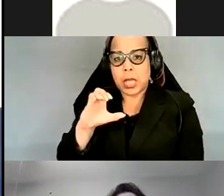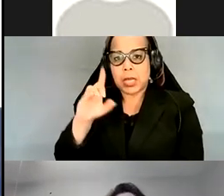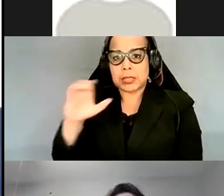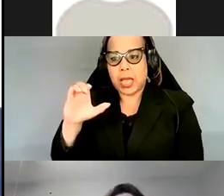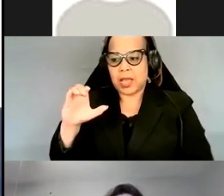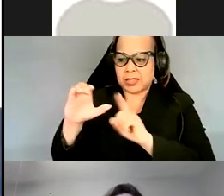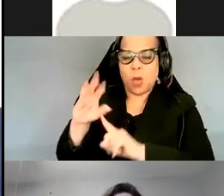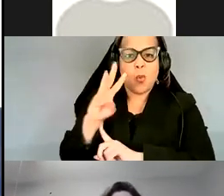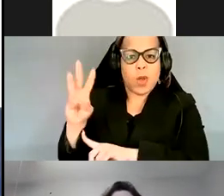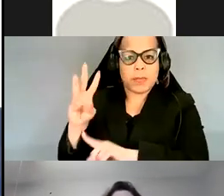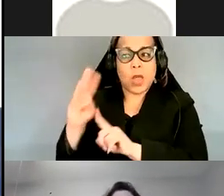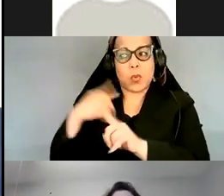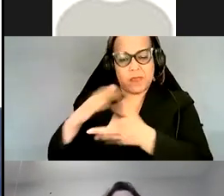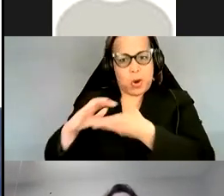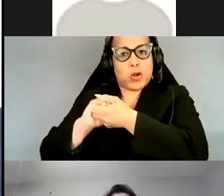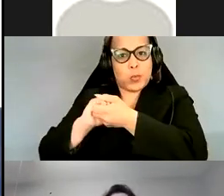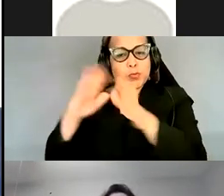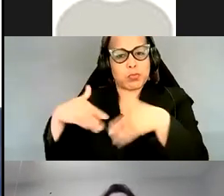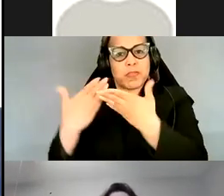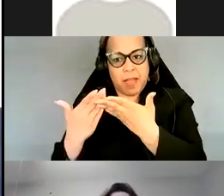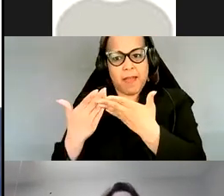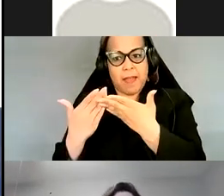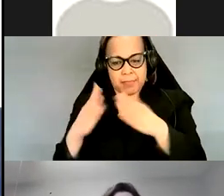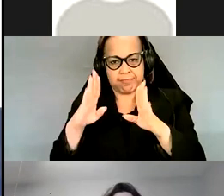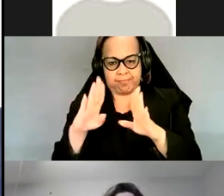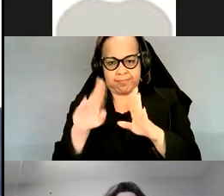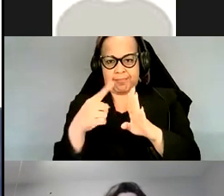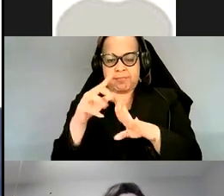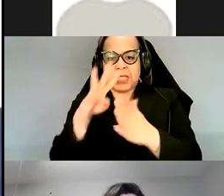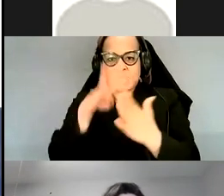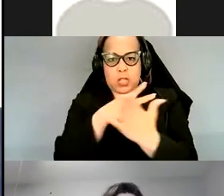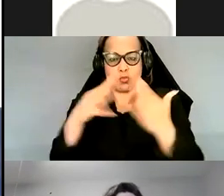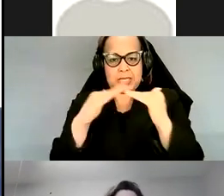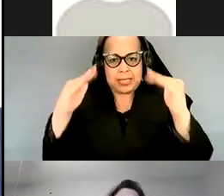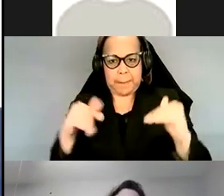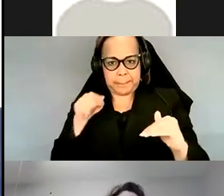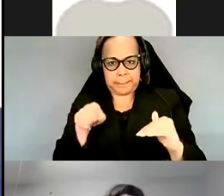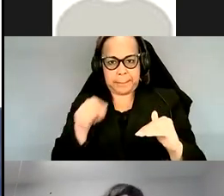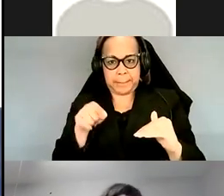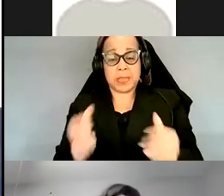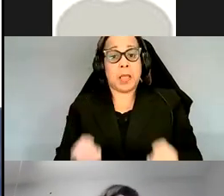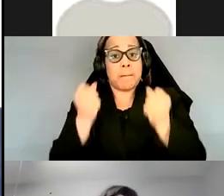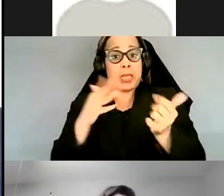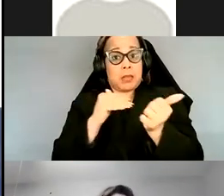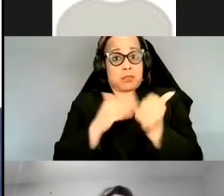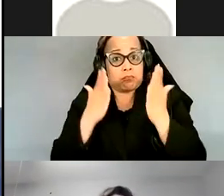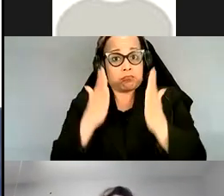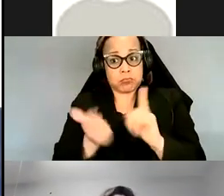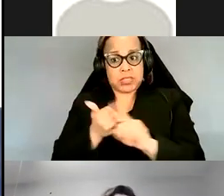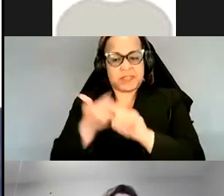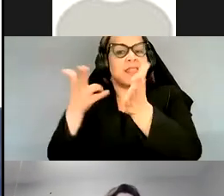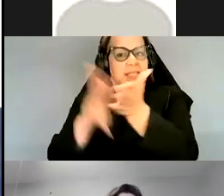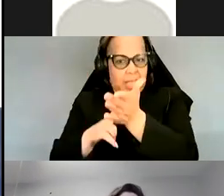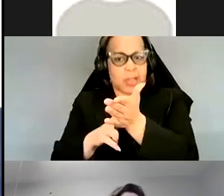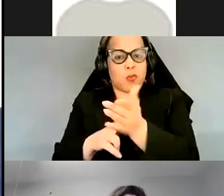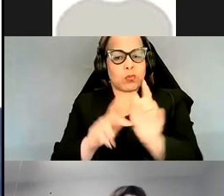website that we've partnered with to provide a centralized appointment scheduling system. And many healthcare providers have signed on to